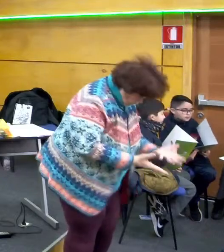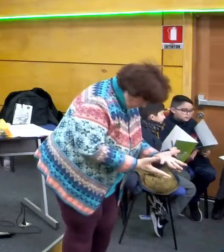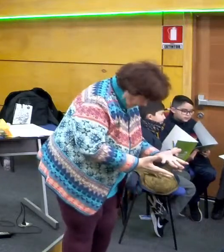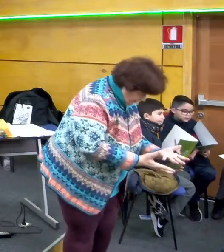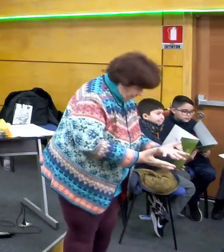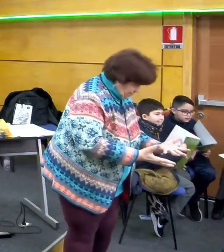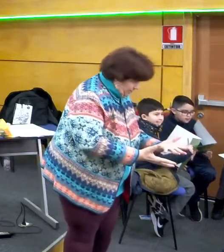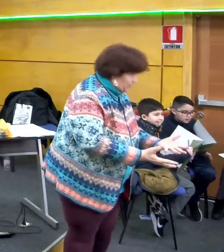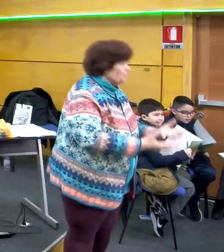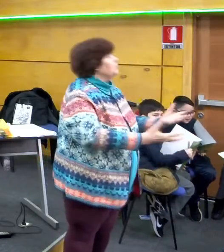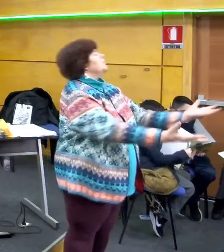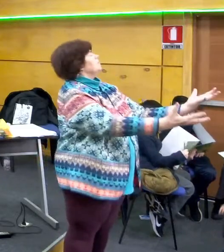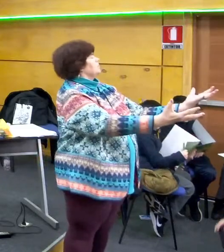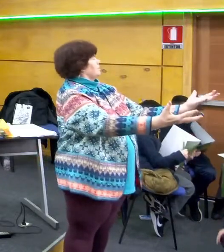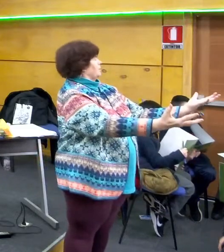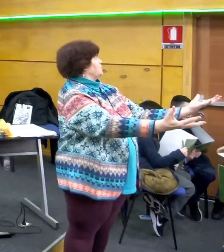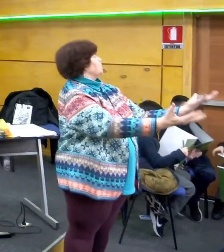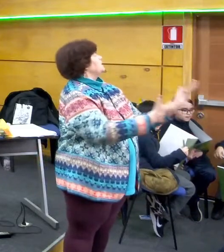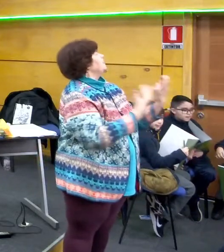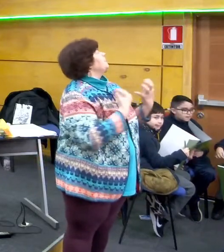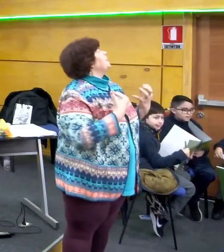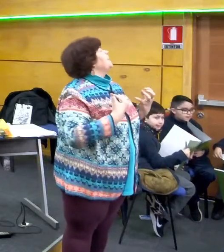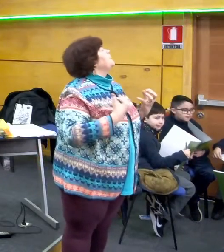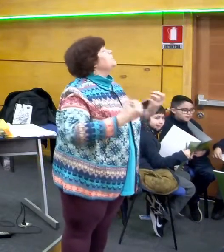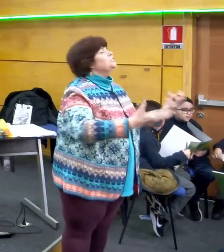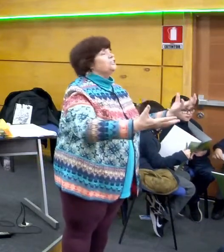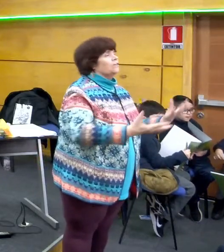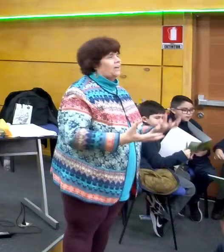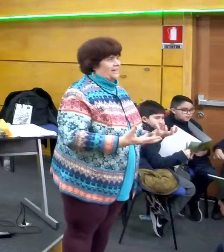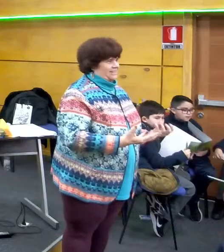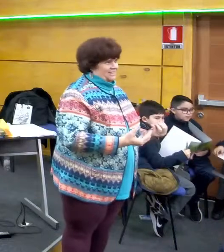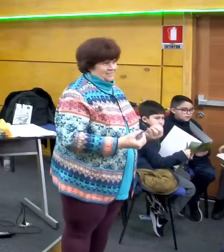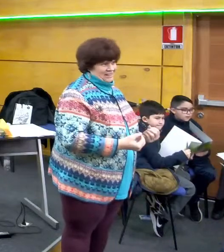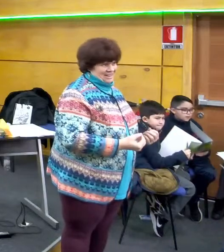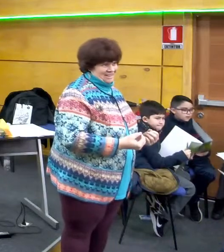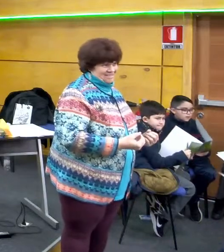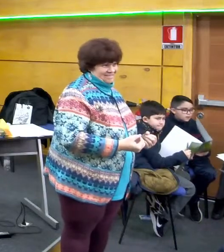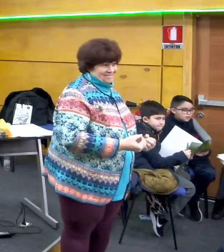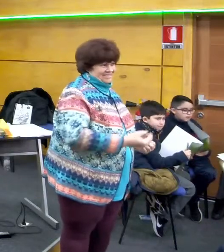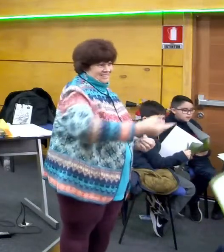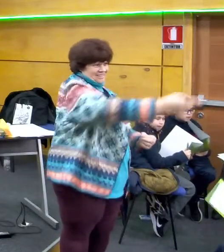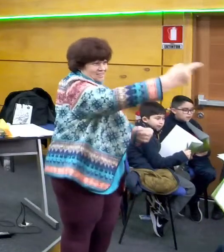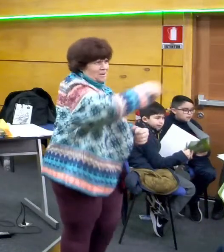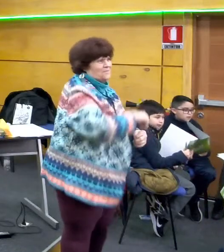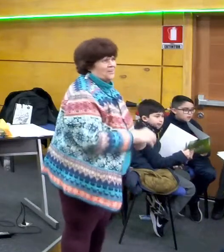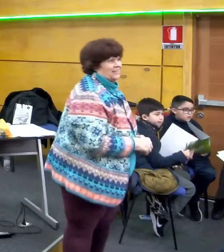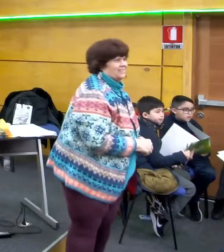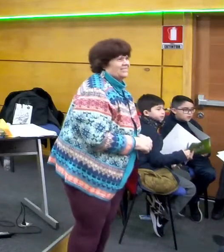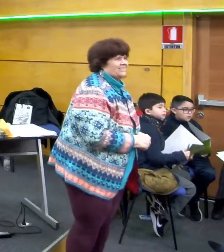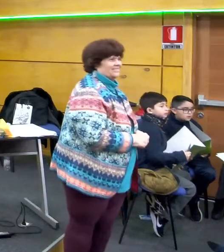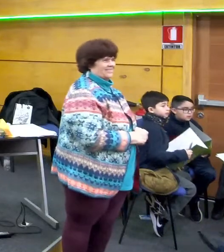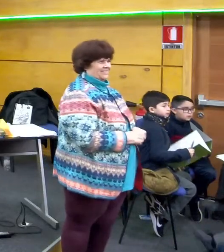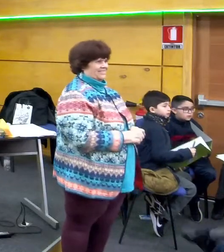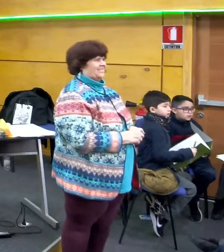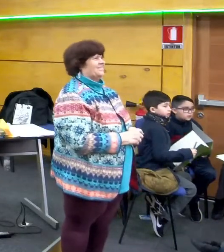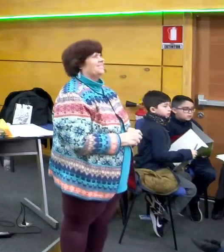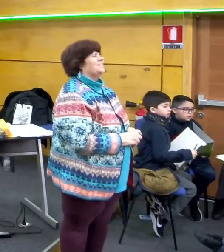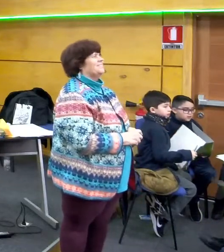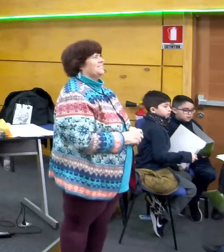and then back down? It's supposed to engage your audience, okay? Okay. Go for it.